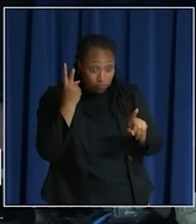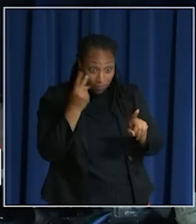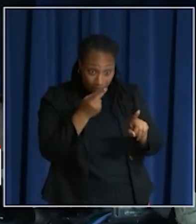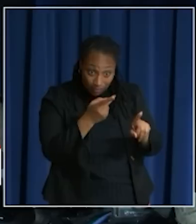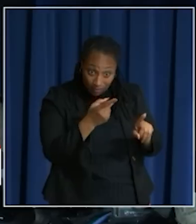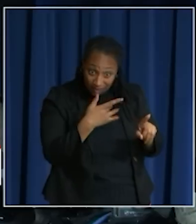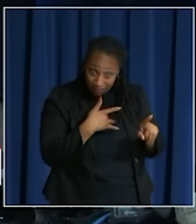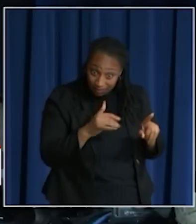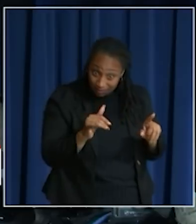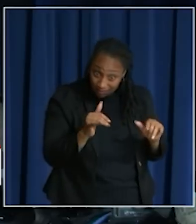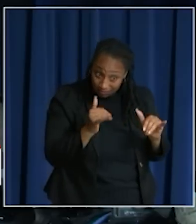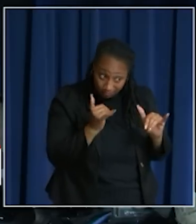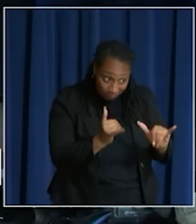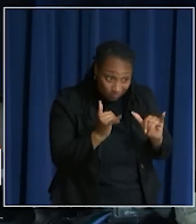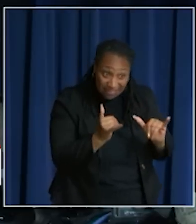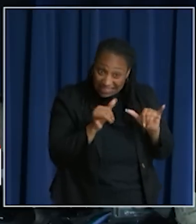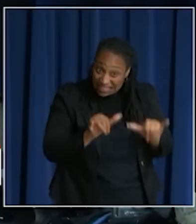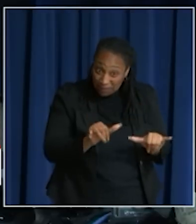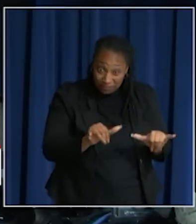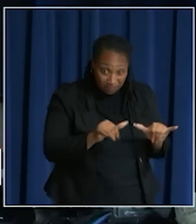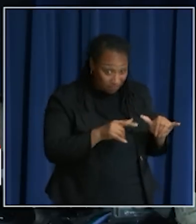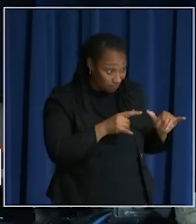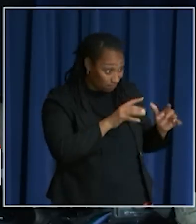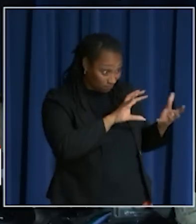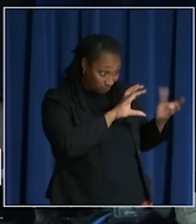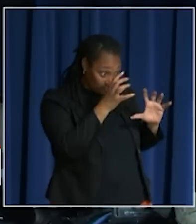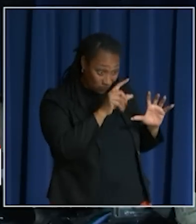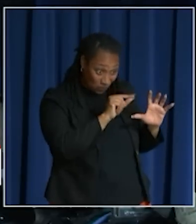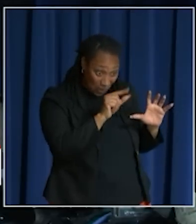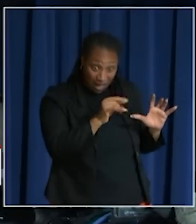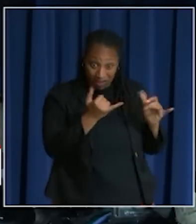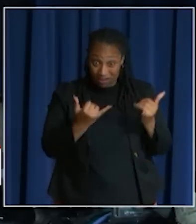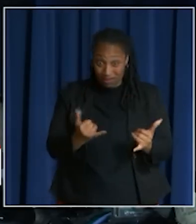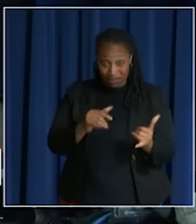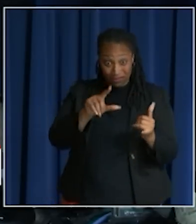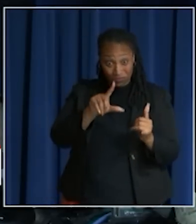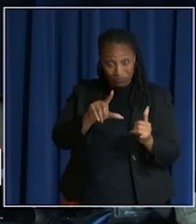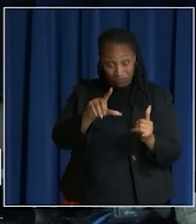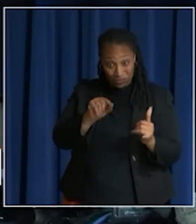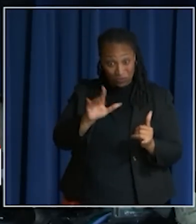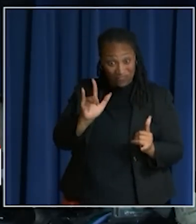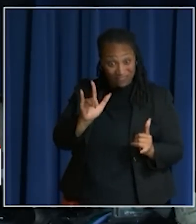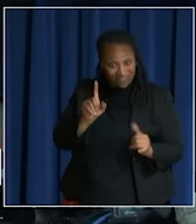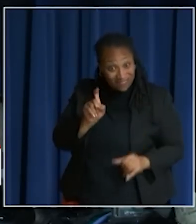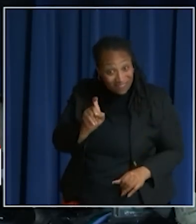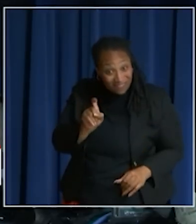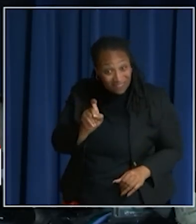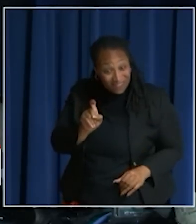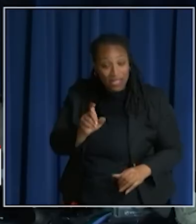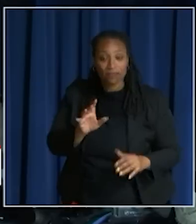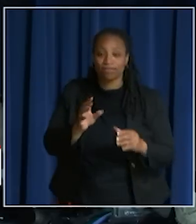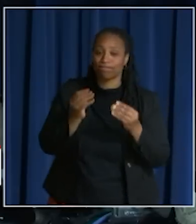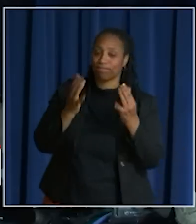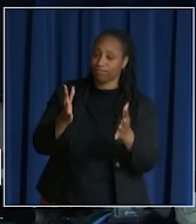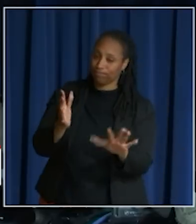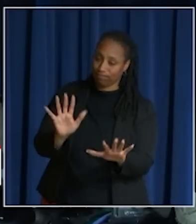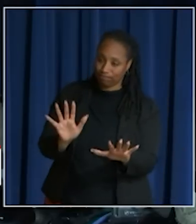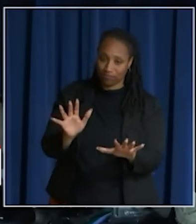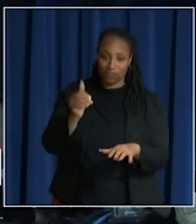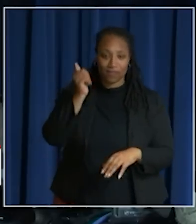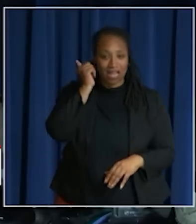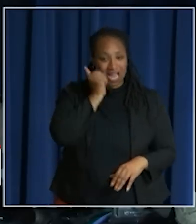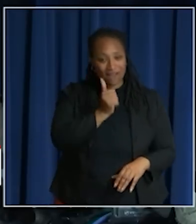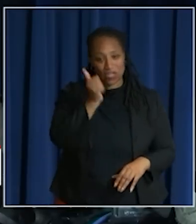every day to make sure it's not a complete disaster. Let me put it that way. And I think that